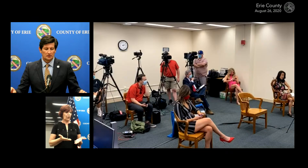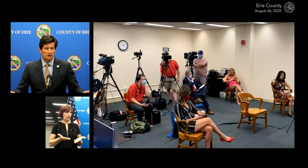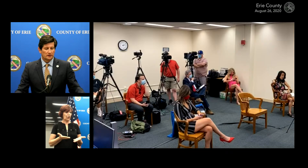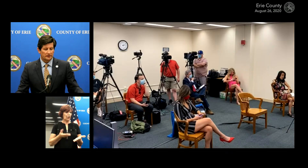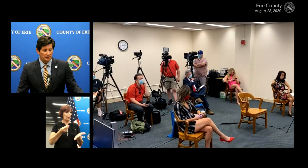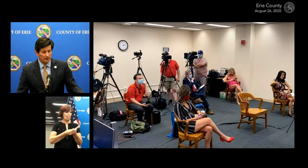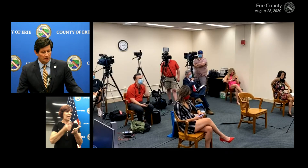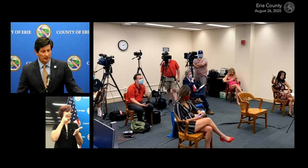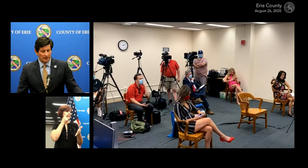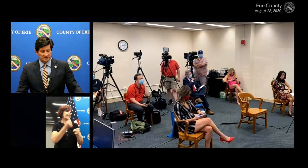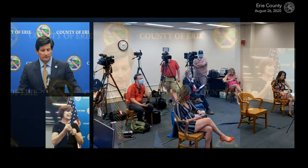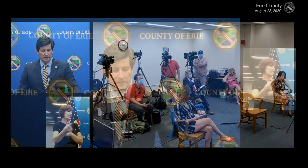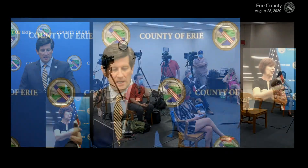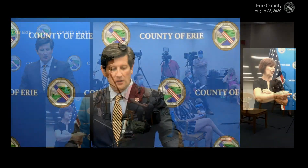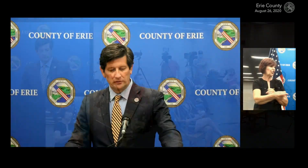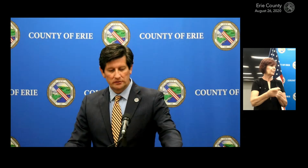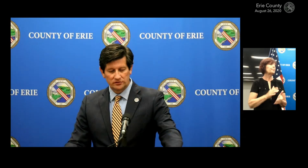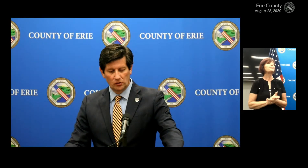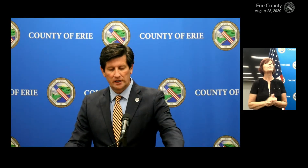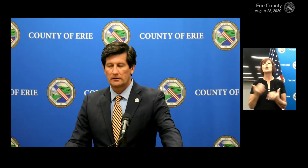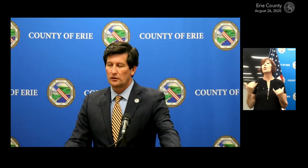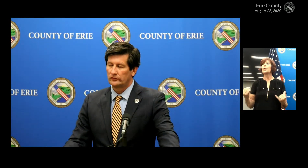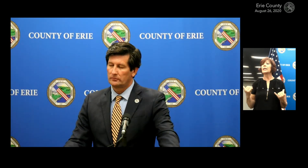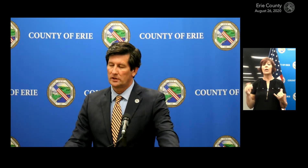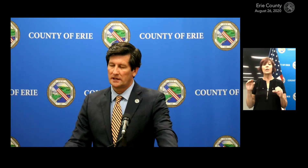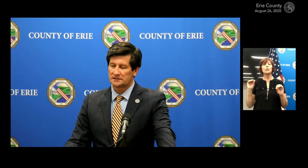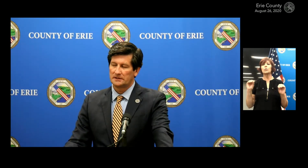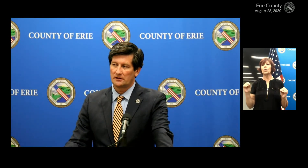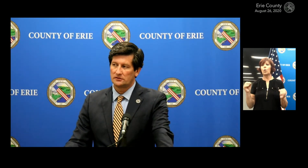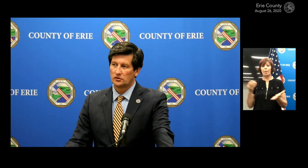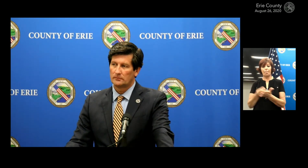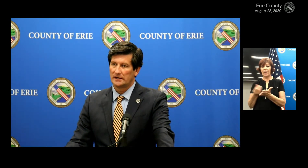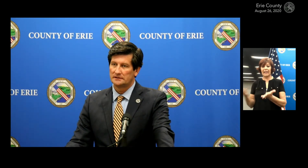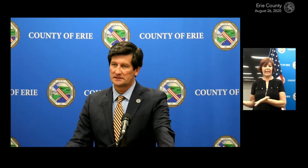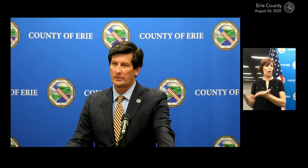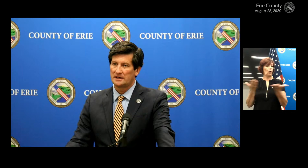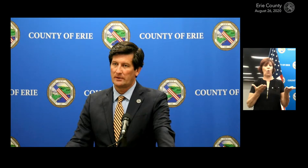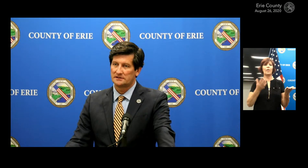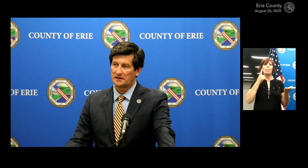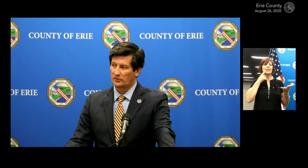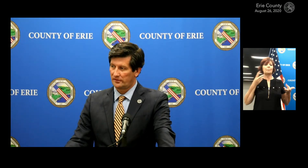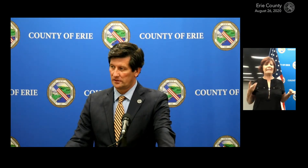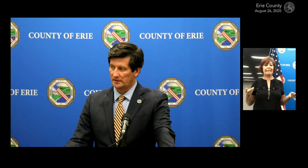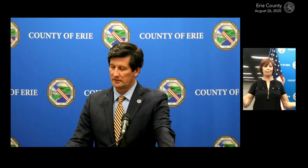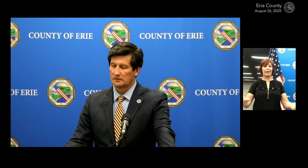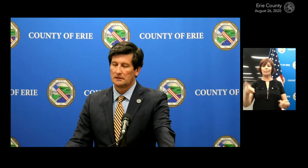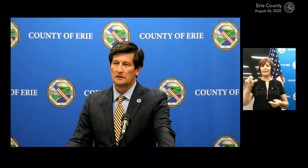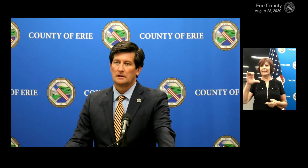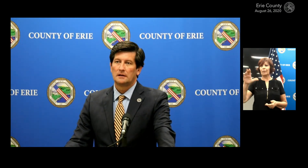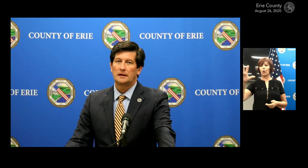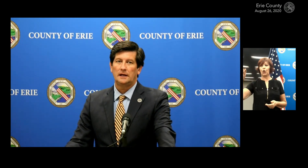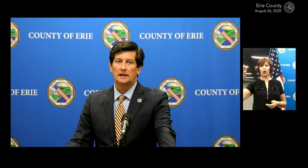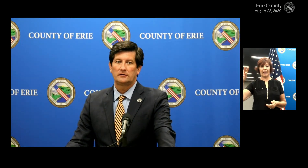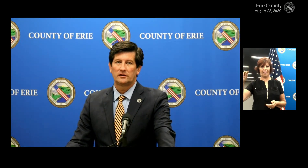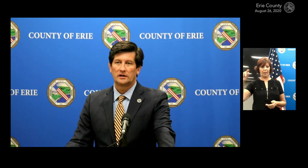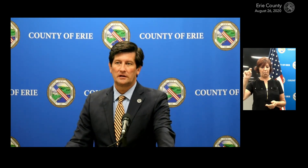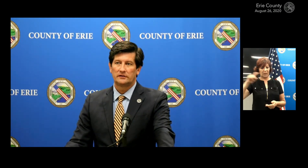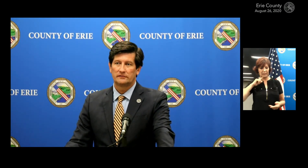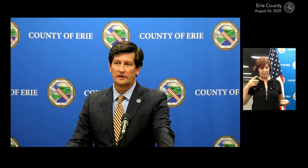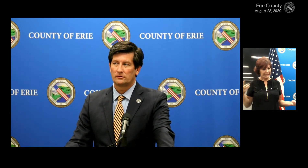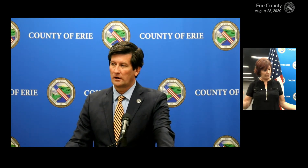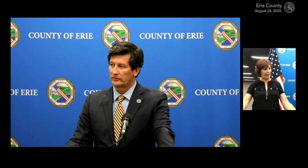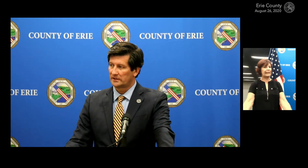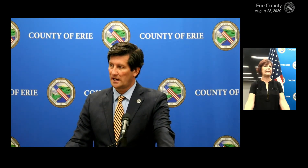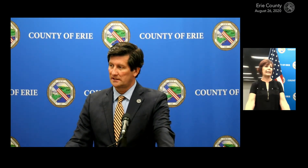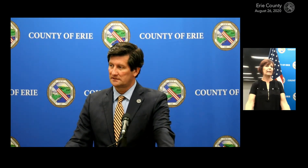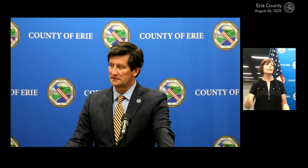future costs? As of right now, there is no carryover. The money has to be out the door and spent by December 30th. And the